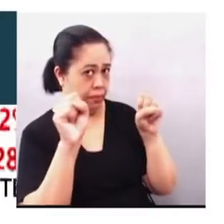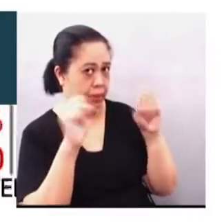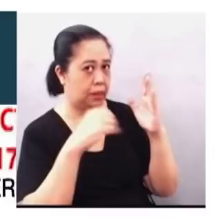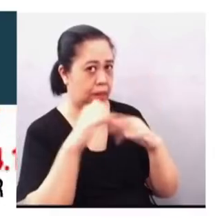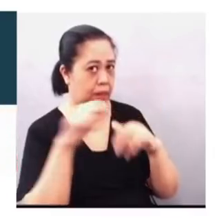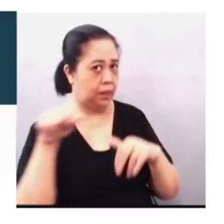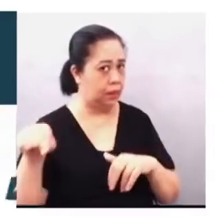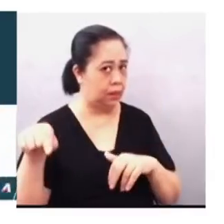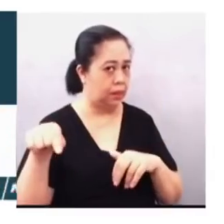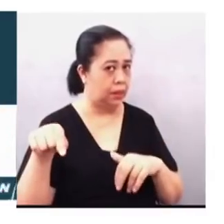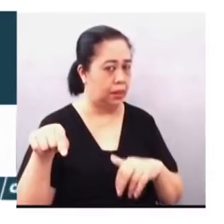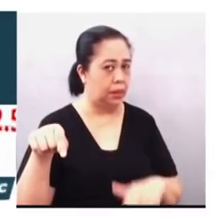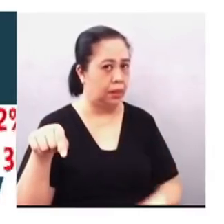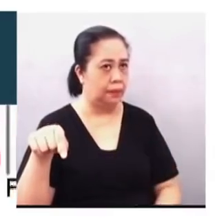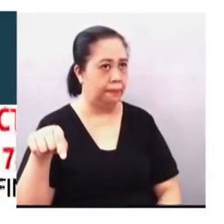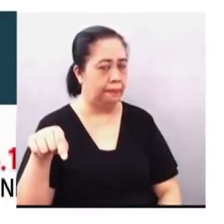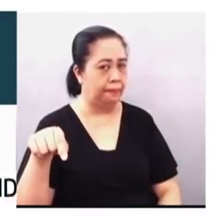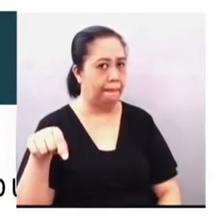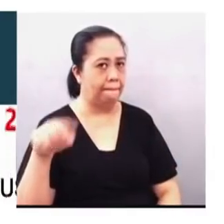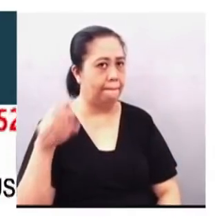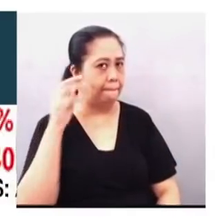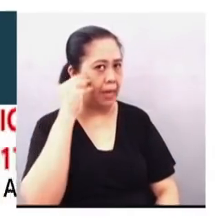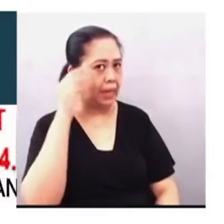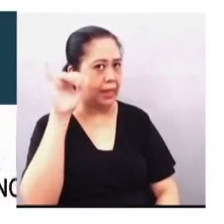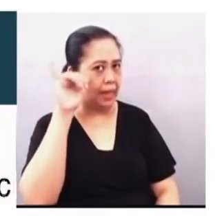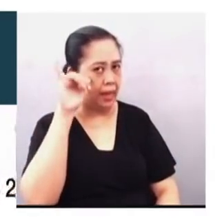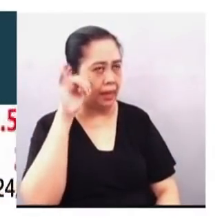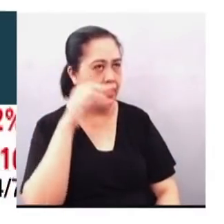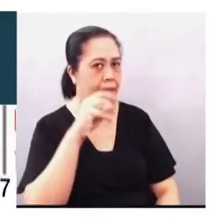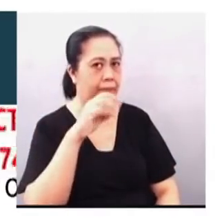kay Michael Yang.